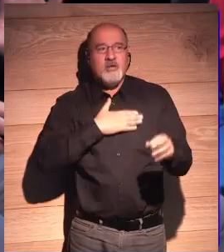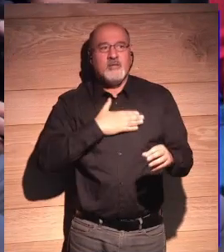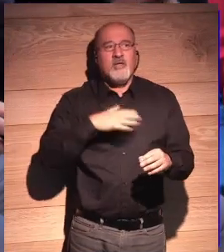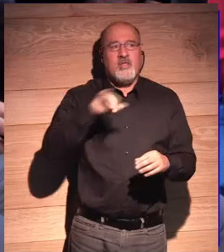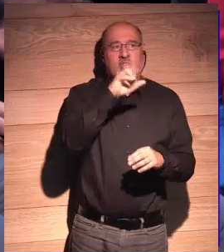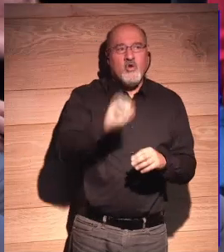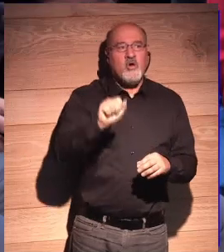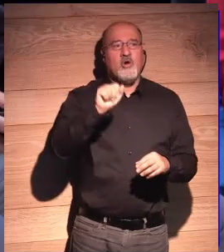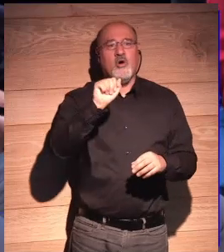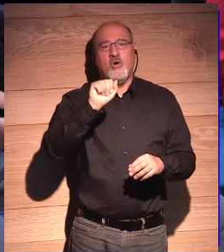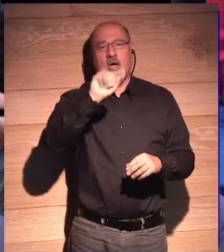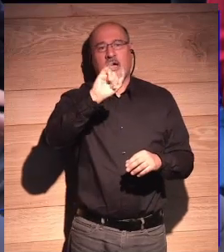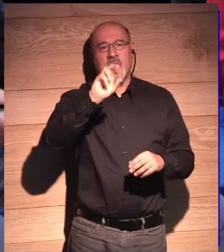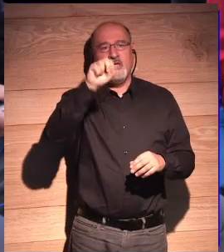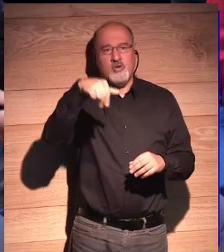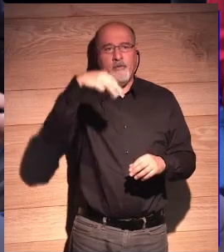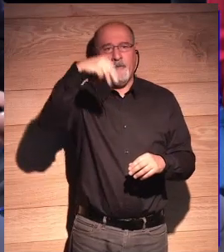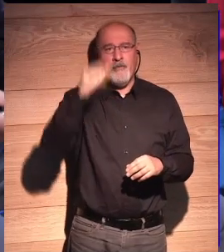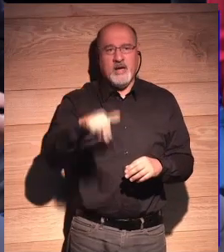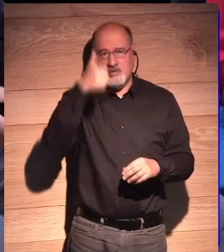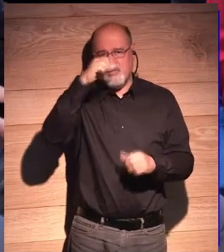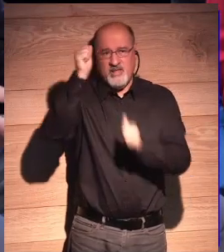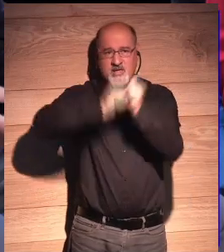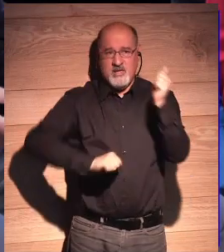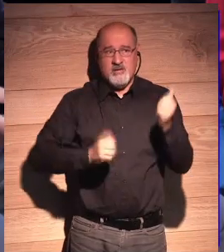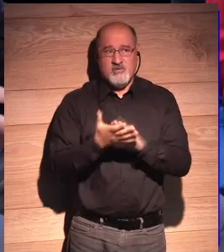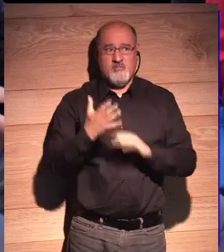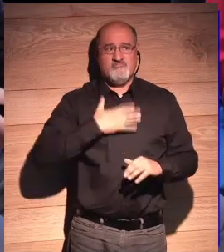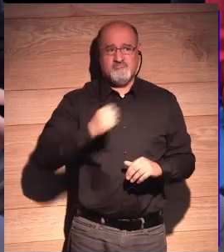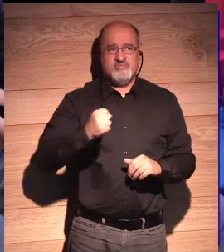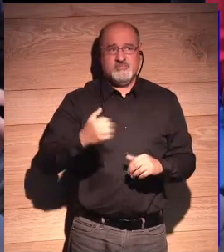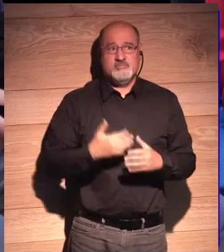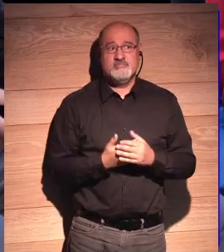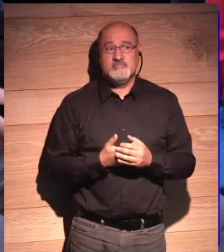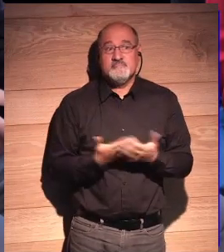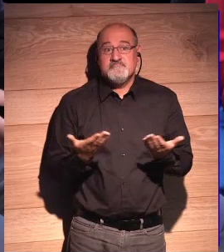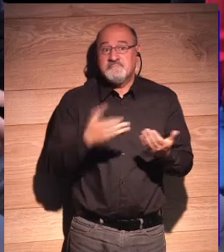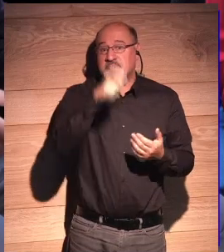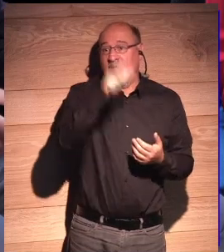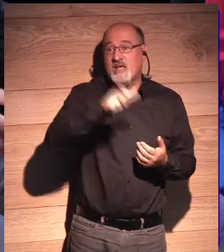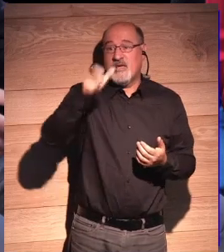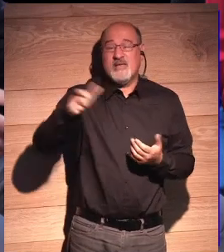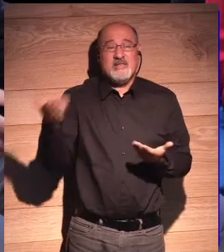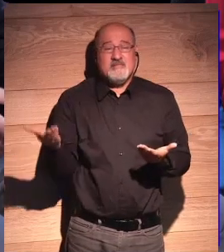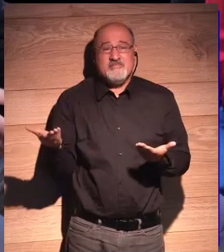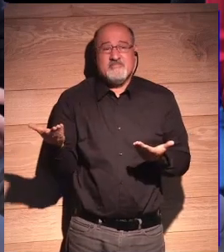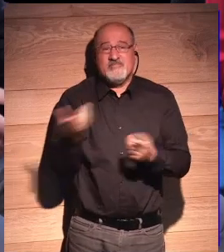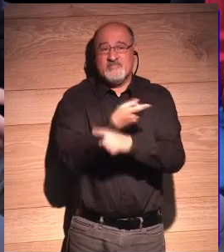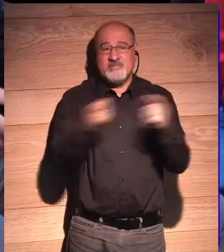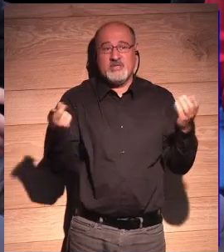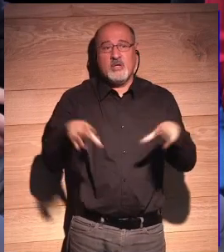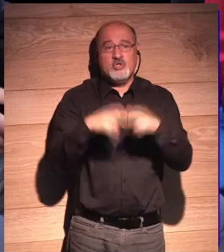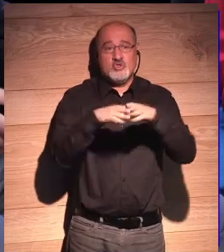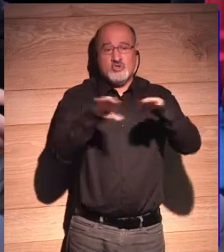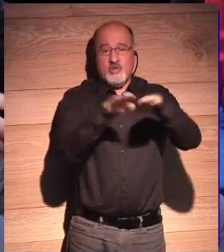of like the lowest, people in society who would never publicly admit that they were interested